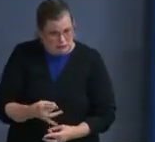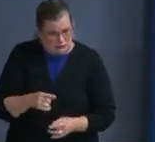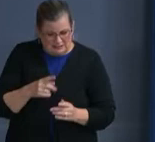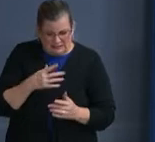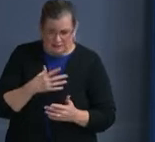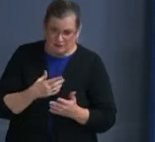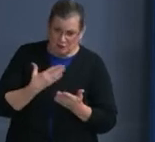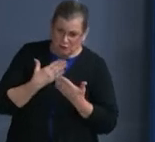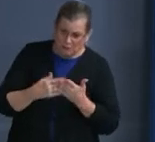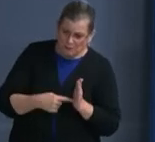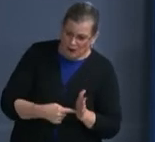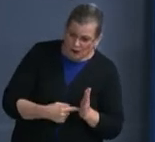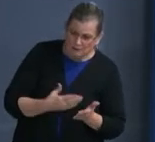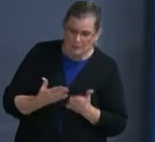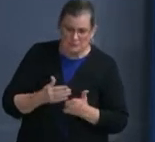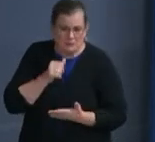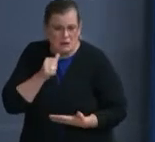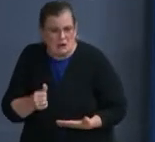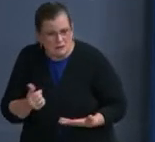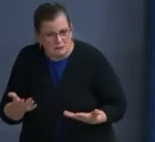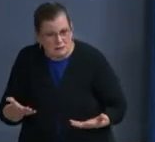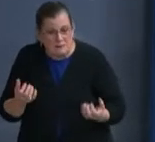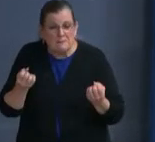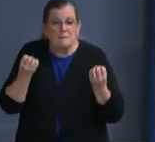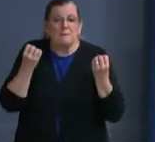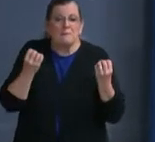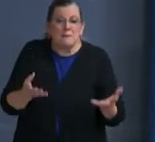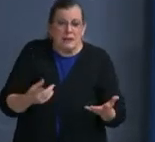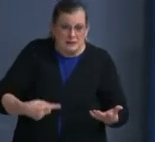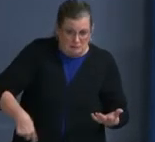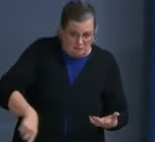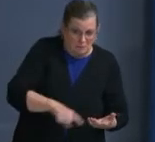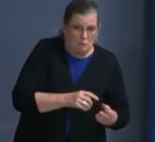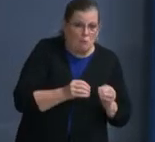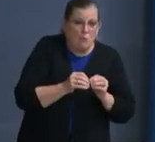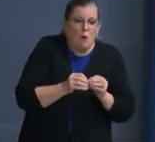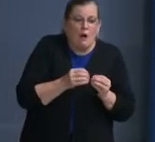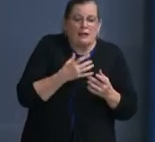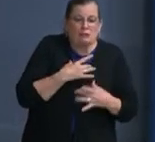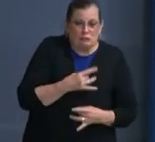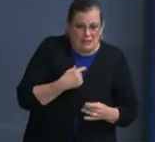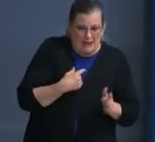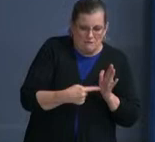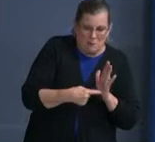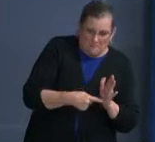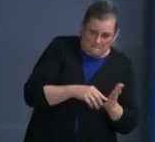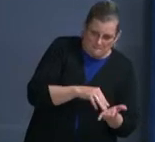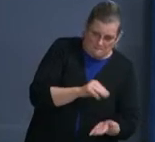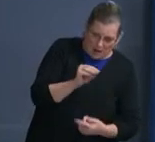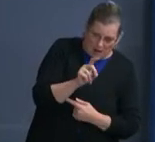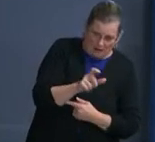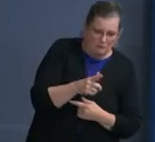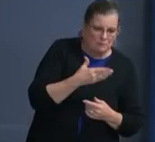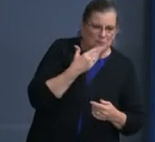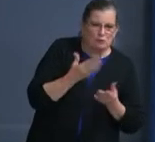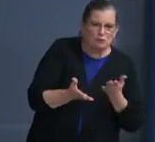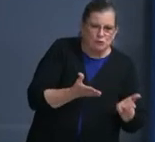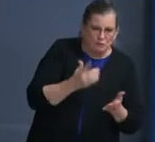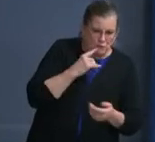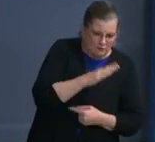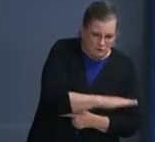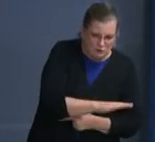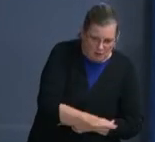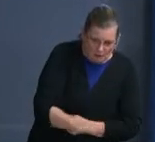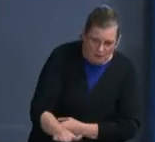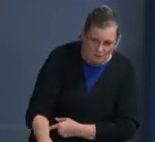not. But there were many that were interested in this model and believe that this would better serve their child and